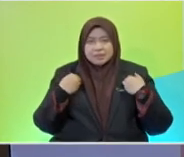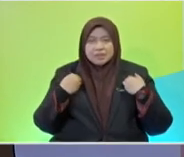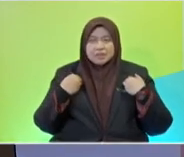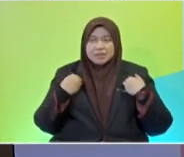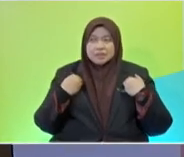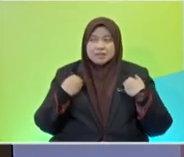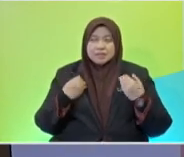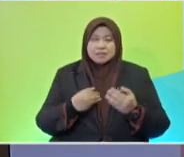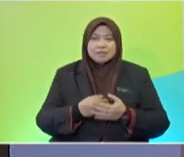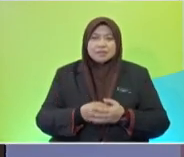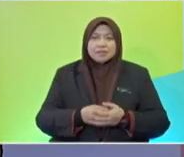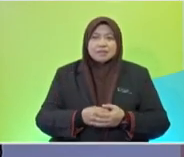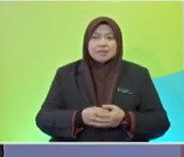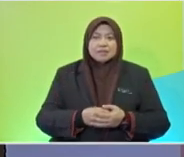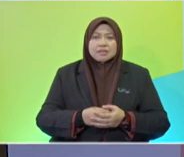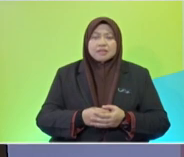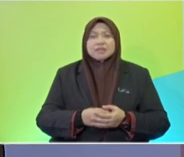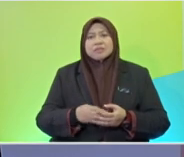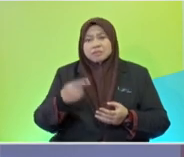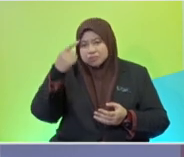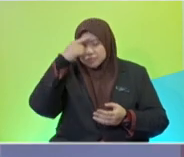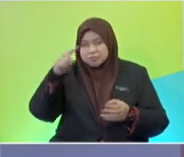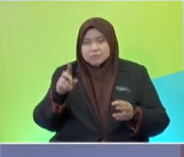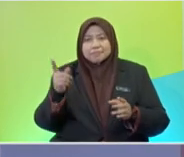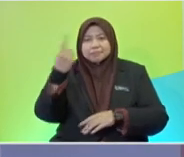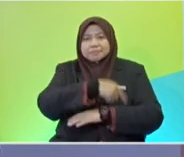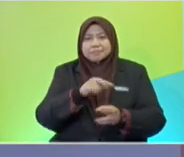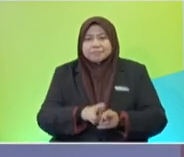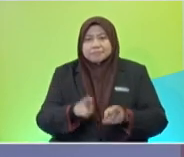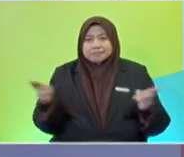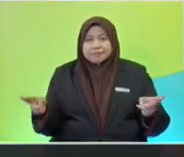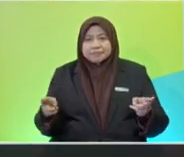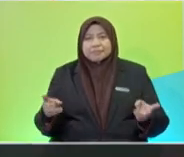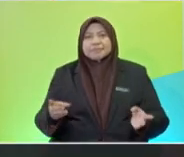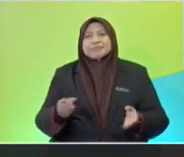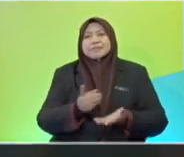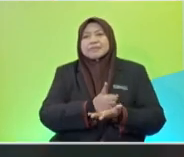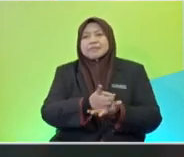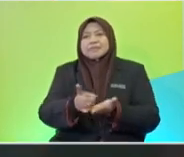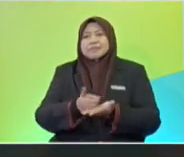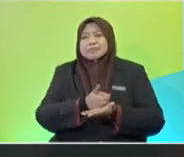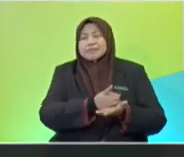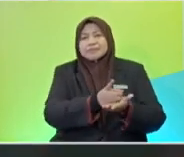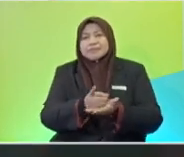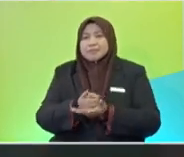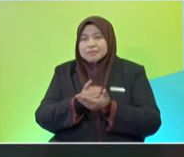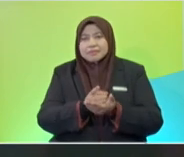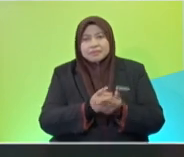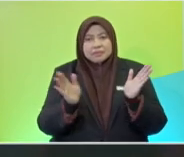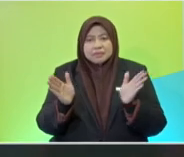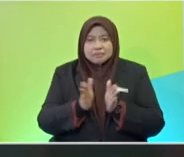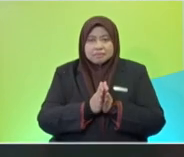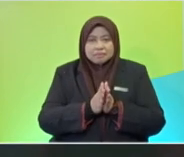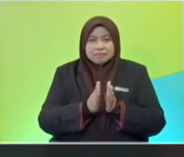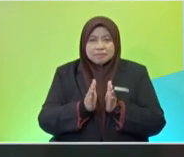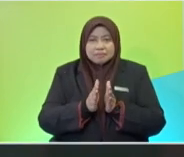fire for Hari Raya. Mm-hmm. And also in for Deepavali, also yes, they will have that small light, the